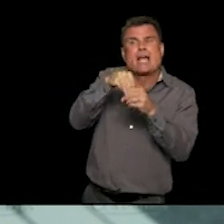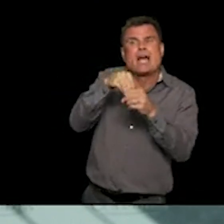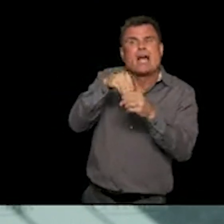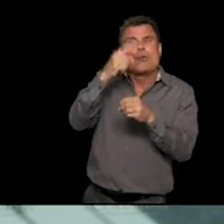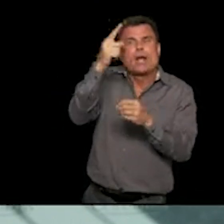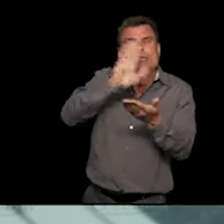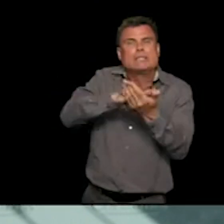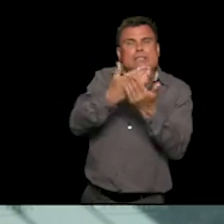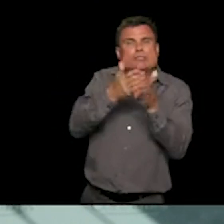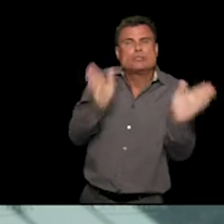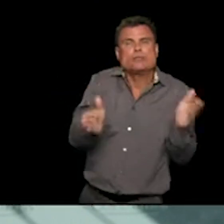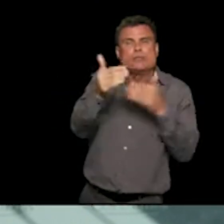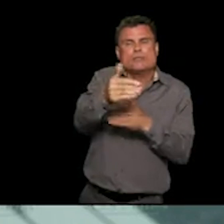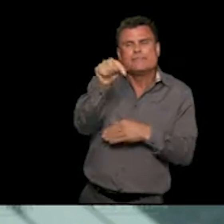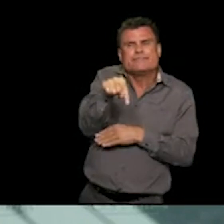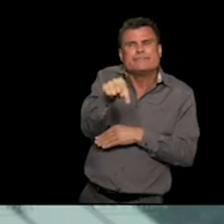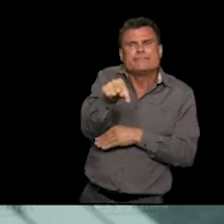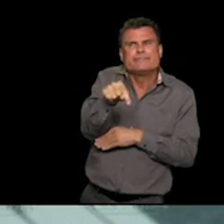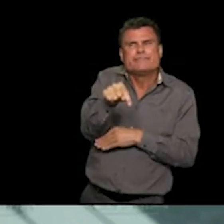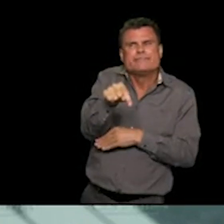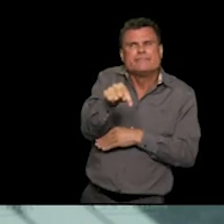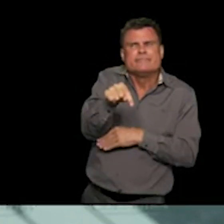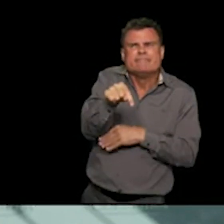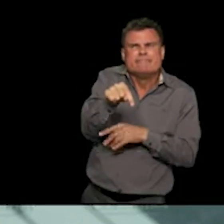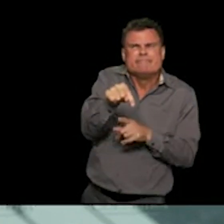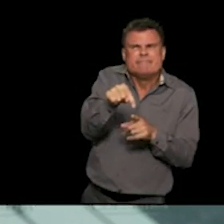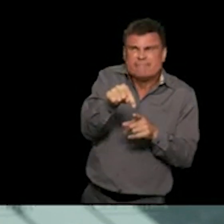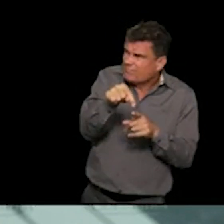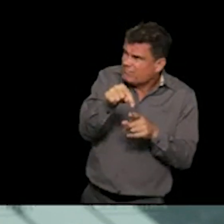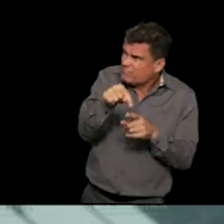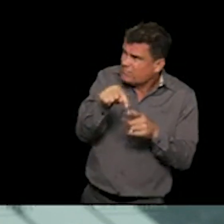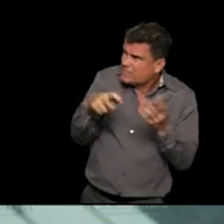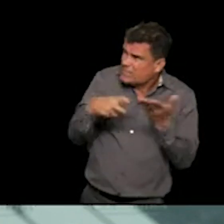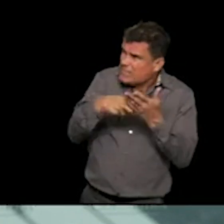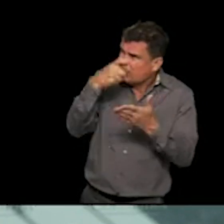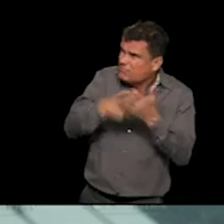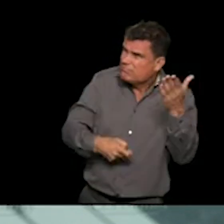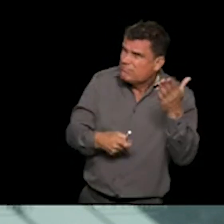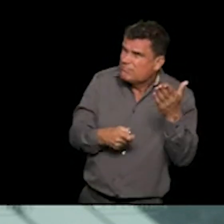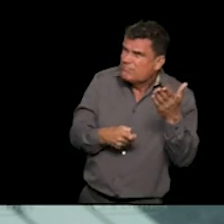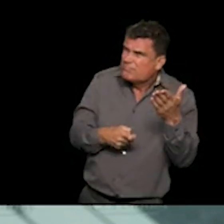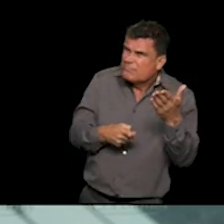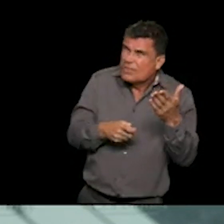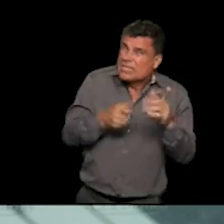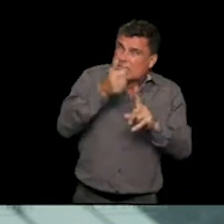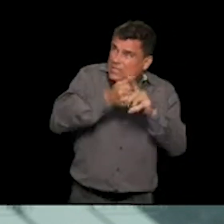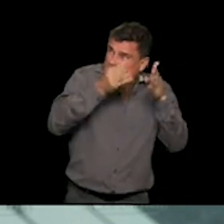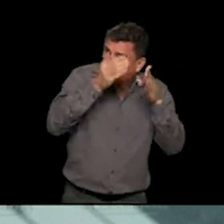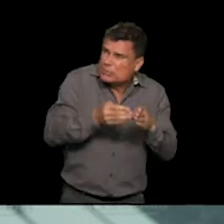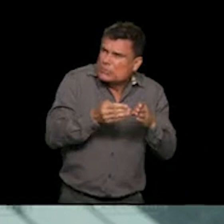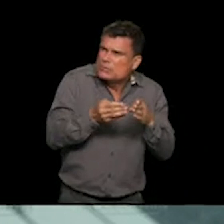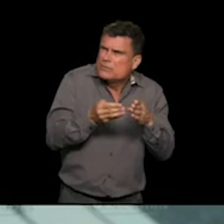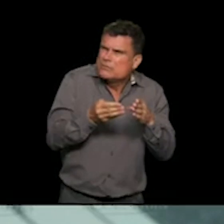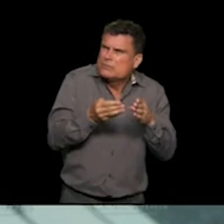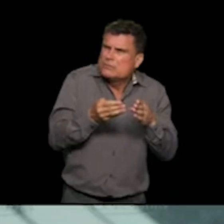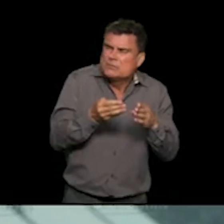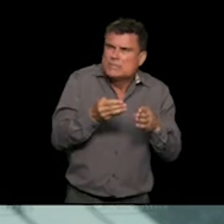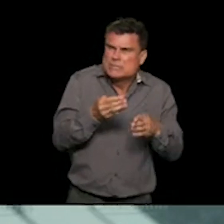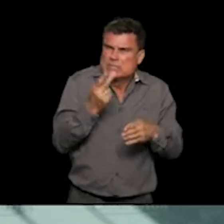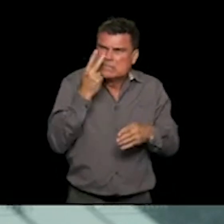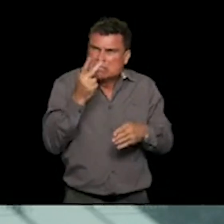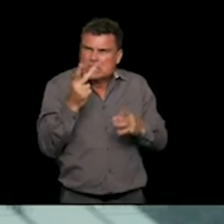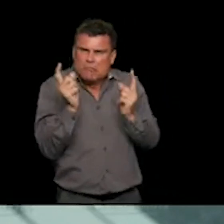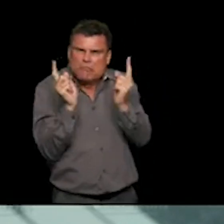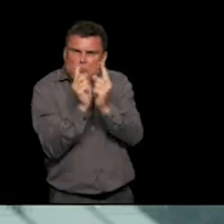happens. Would there be tickets? I don't think there would be, but you tell me, would there be tickets handed out to individuals who are standing closer than 2